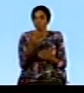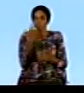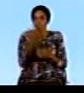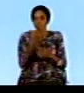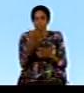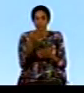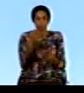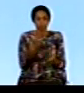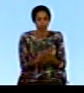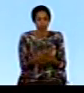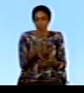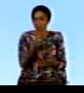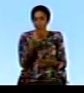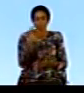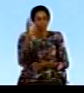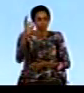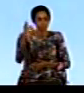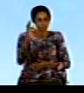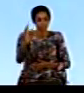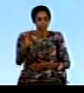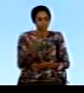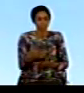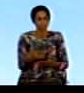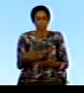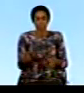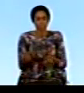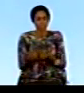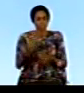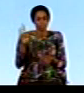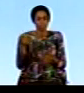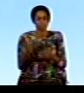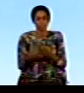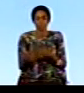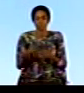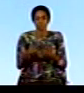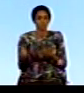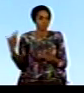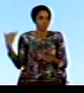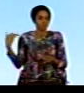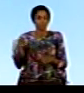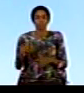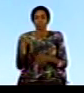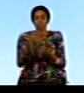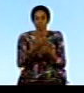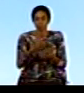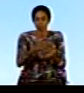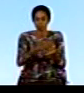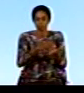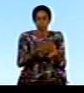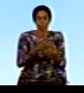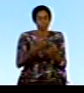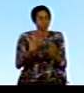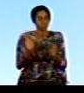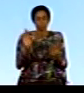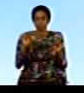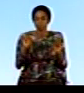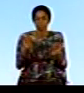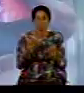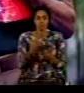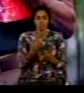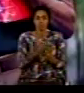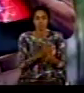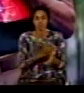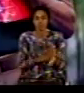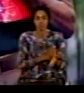I couldn't preach anymore as I used to do. I took medications to no avail. I drank